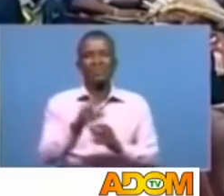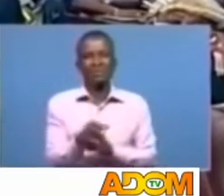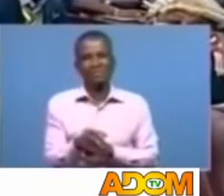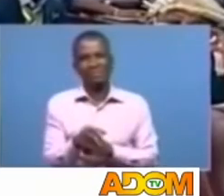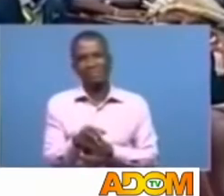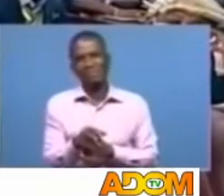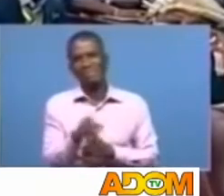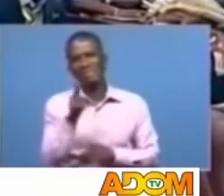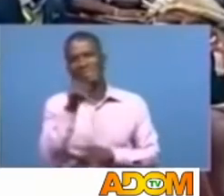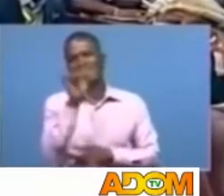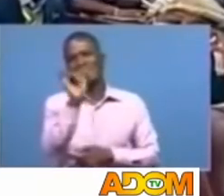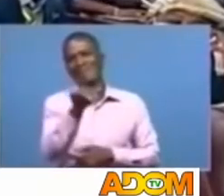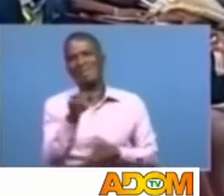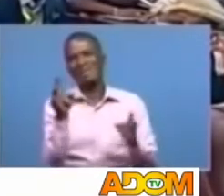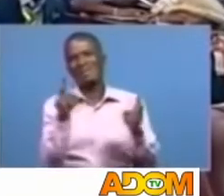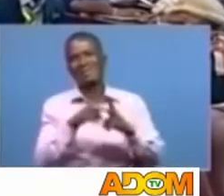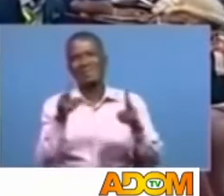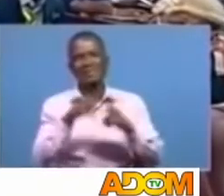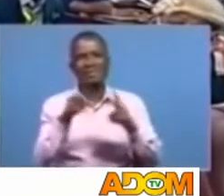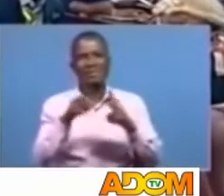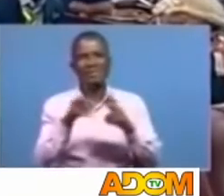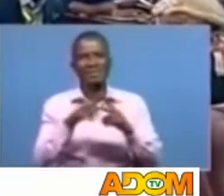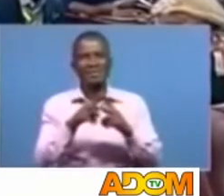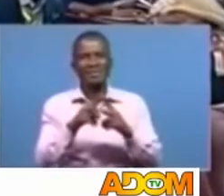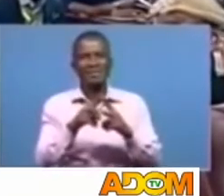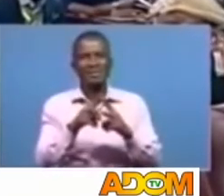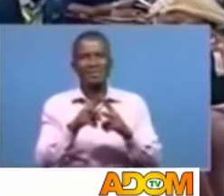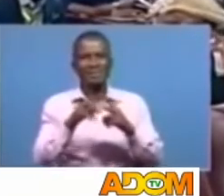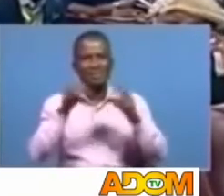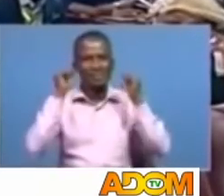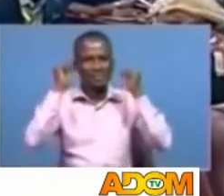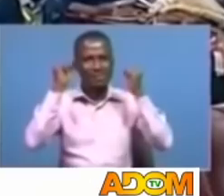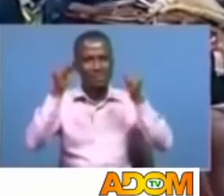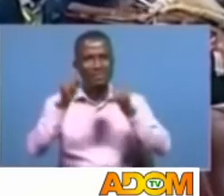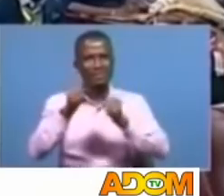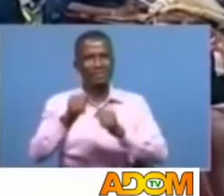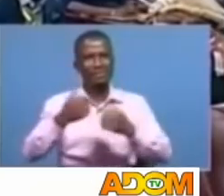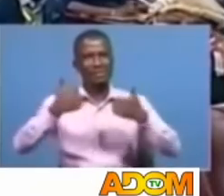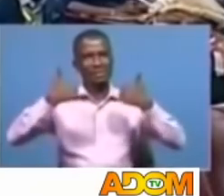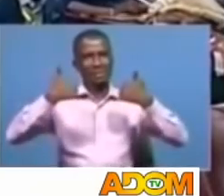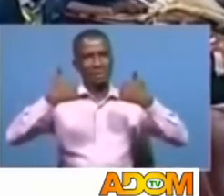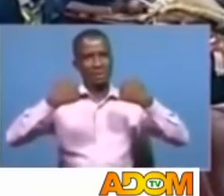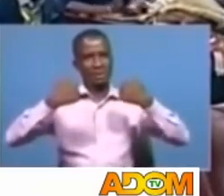very serious insinuation. Well, it's not actually an insinuation. It was a